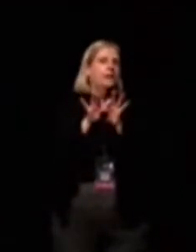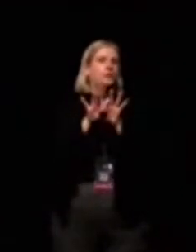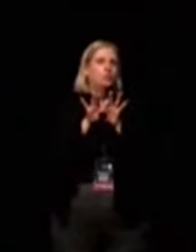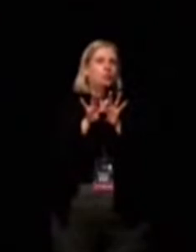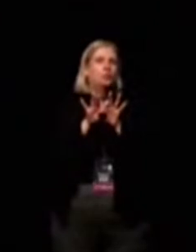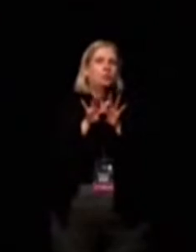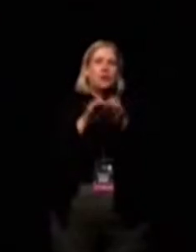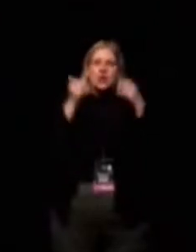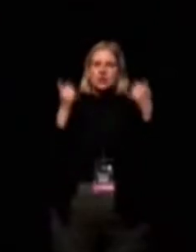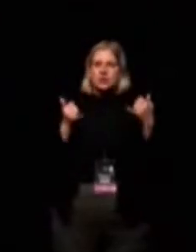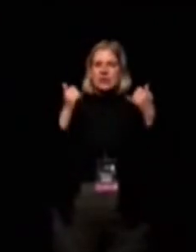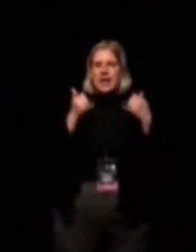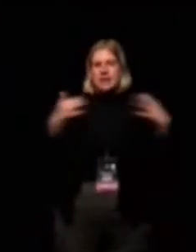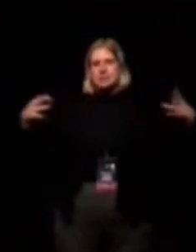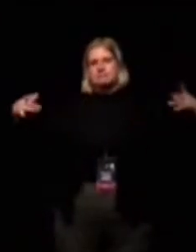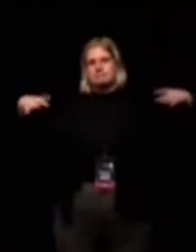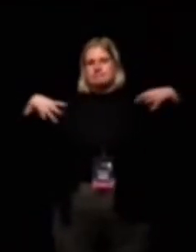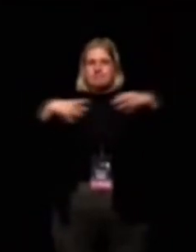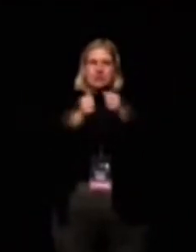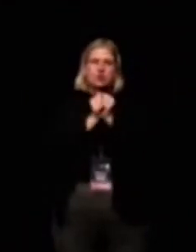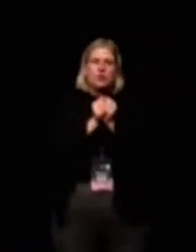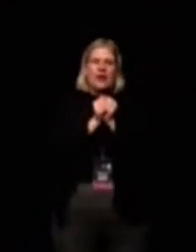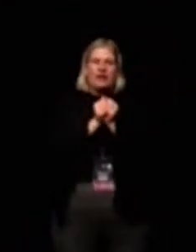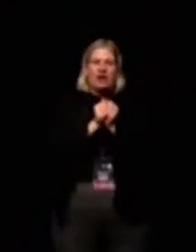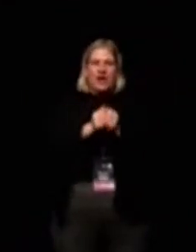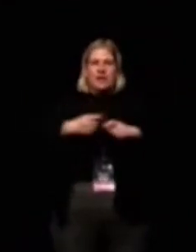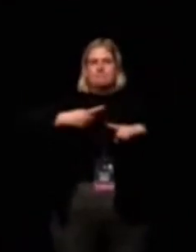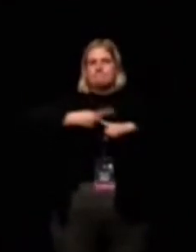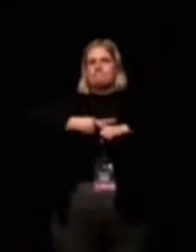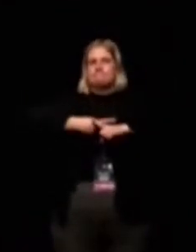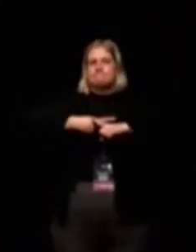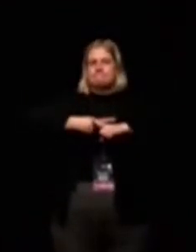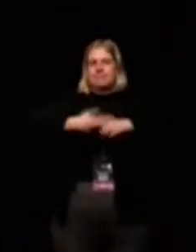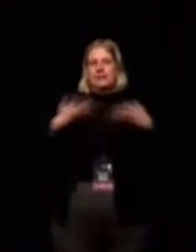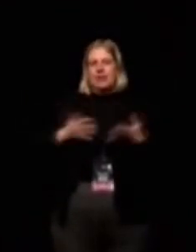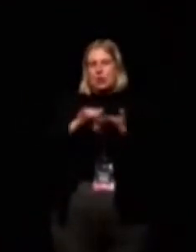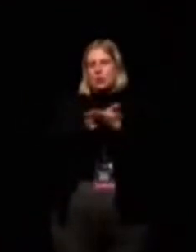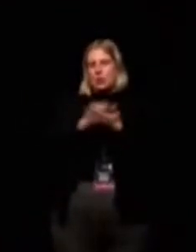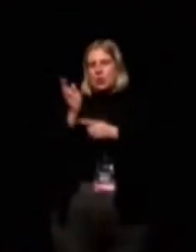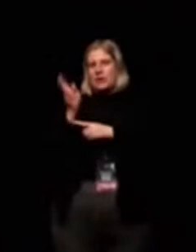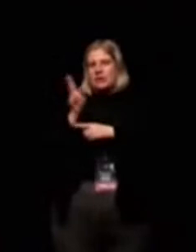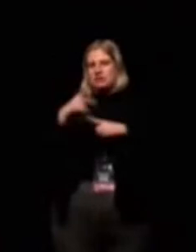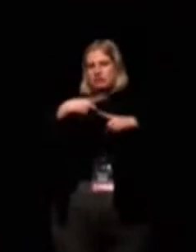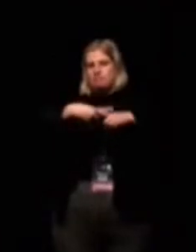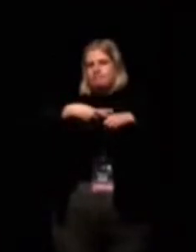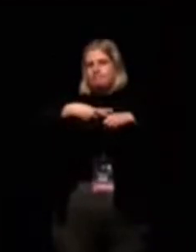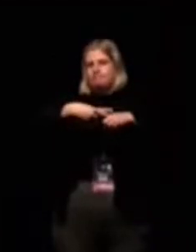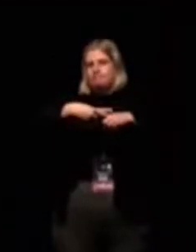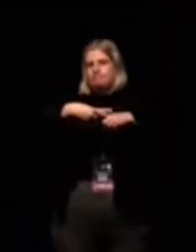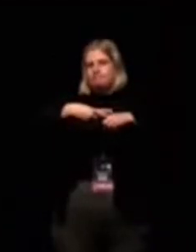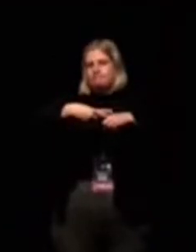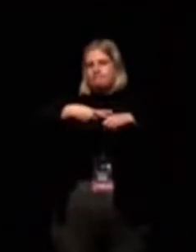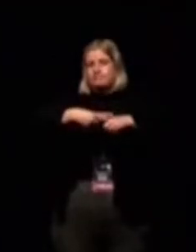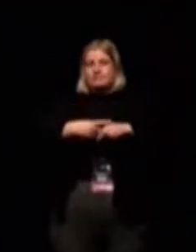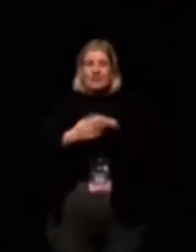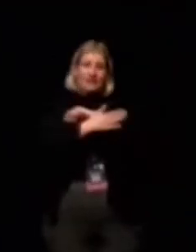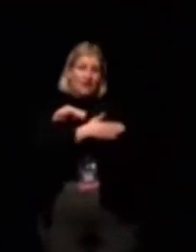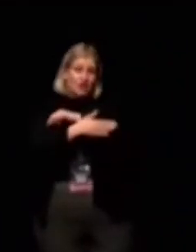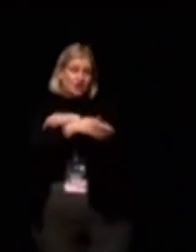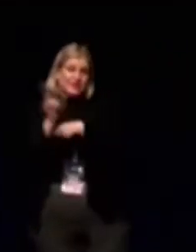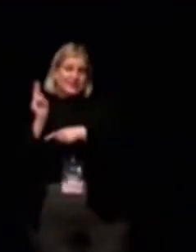Today we come together at a crossroads in New York's history and in our country's